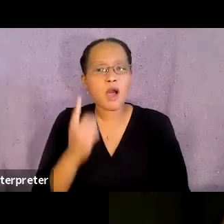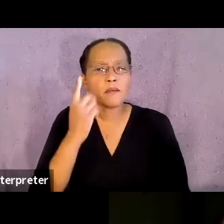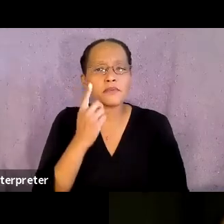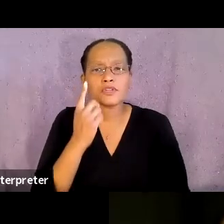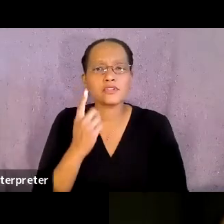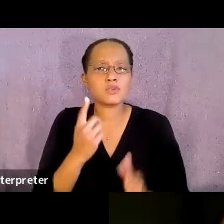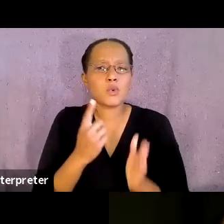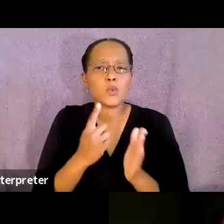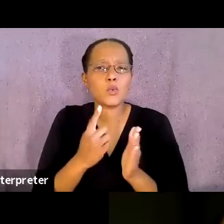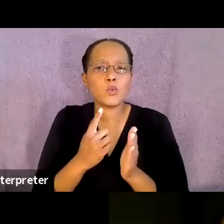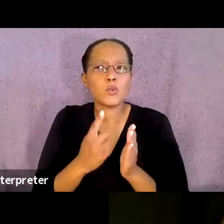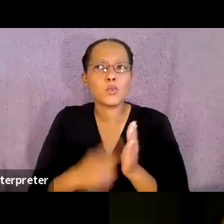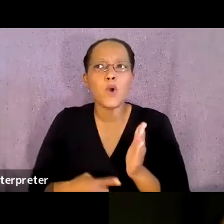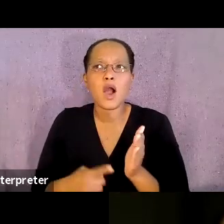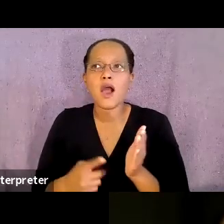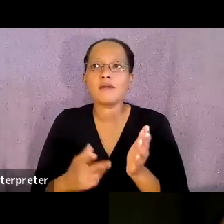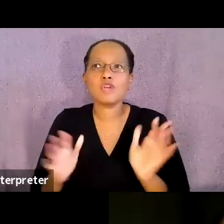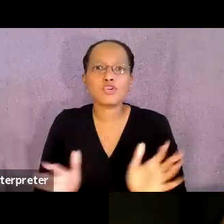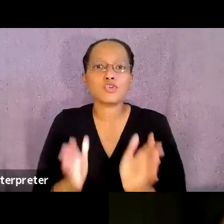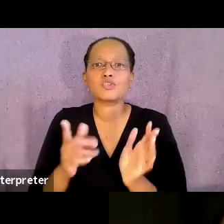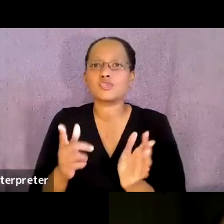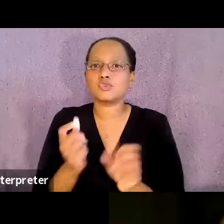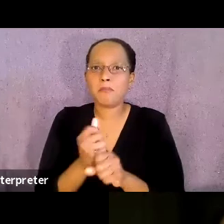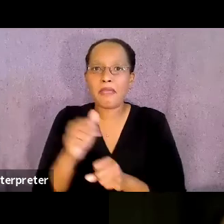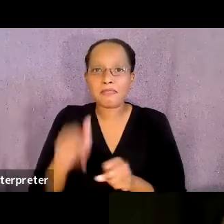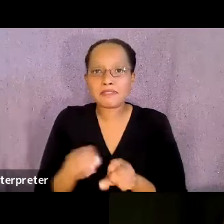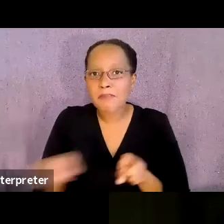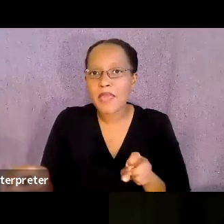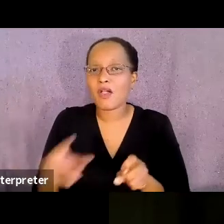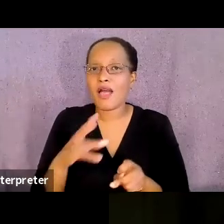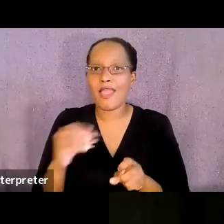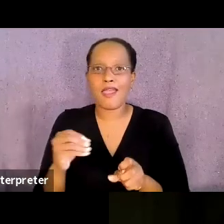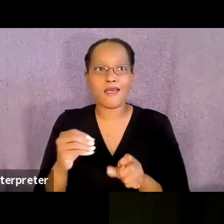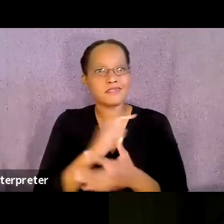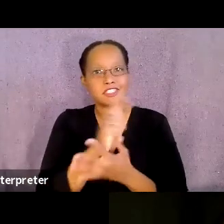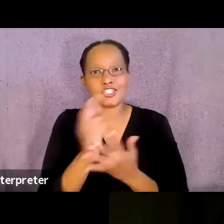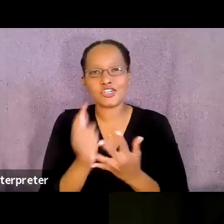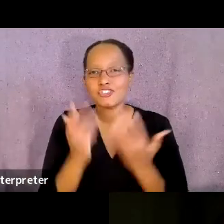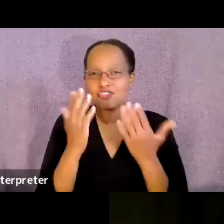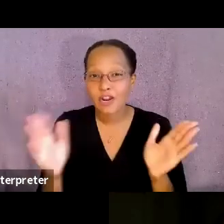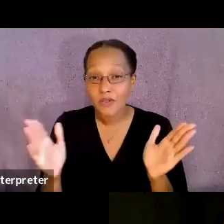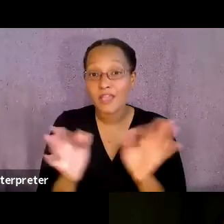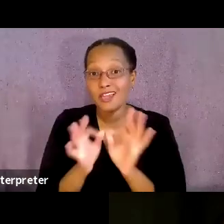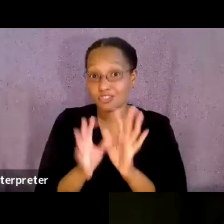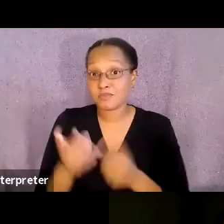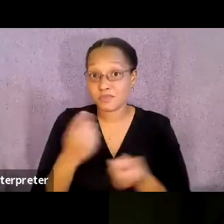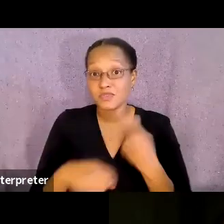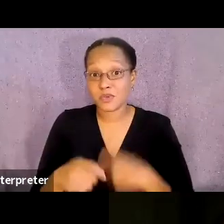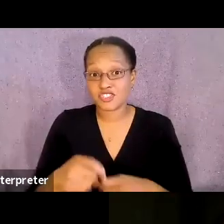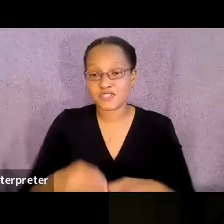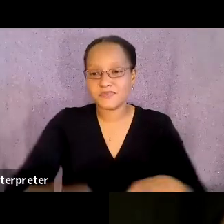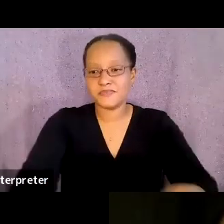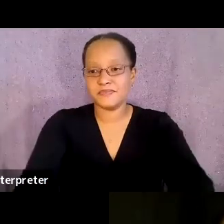You know, create the panel series for the day and the series in general. Well, you know, I thought a lot about,